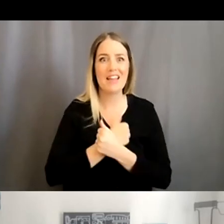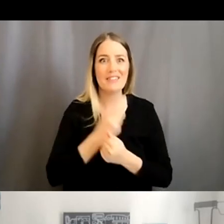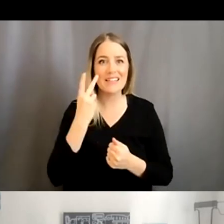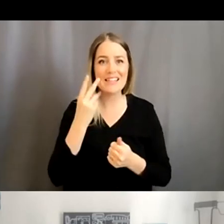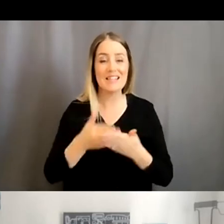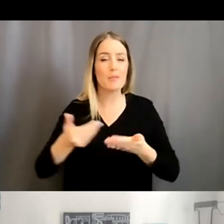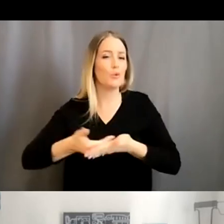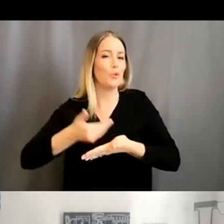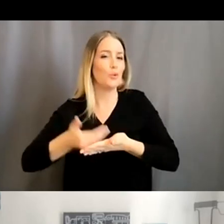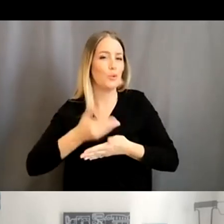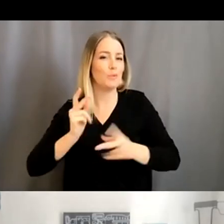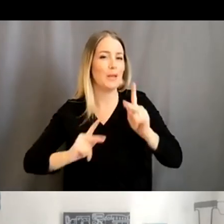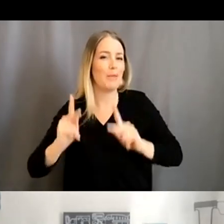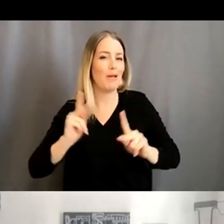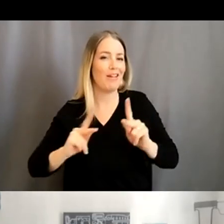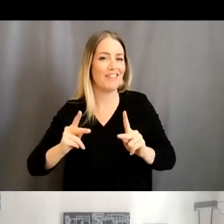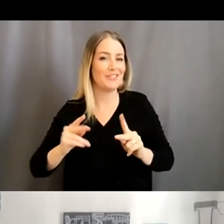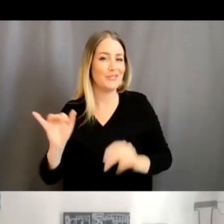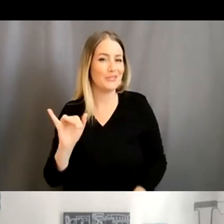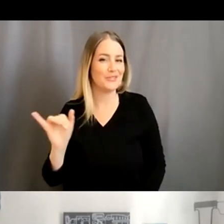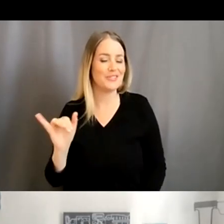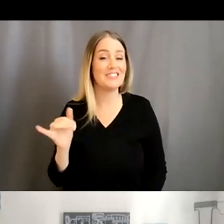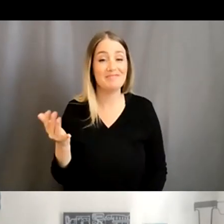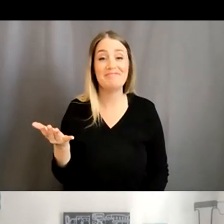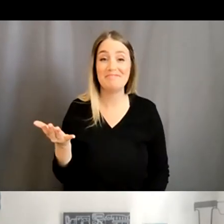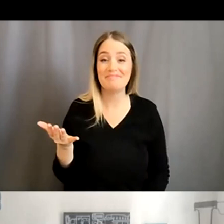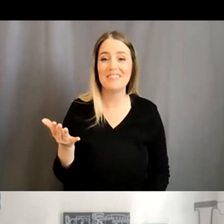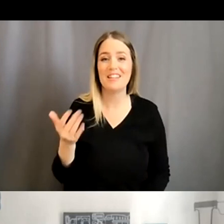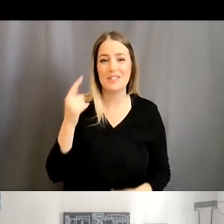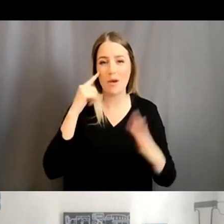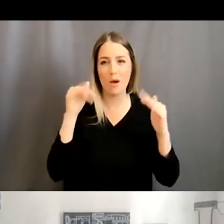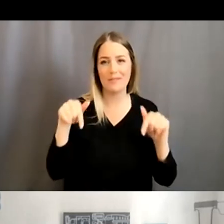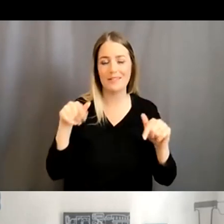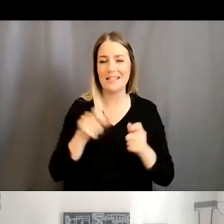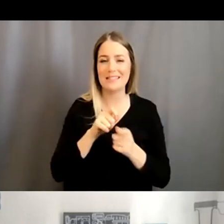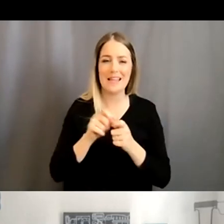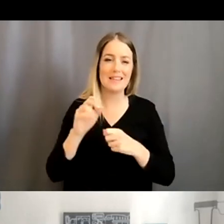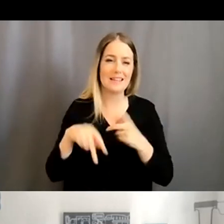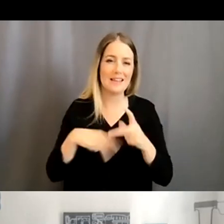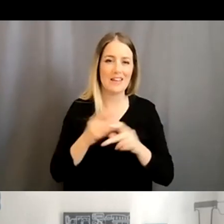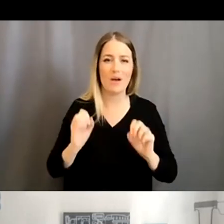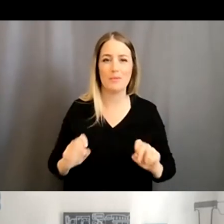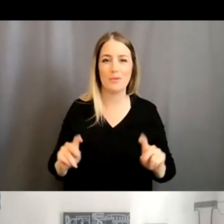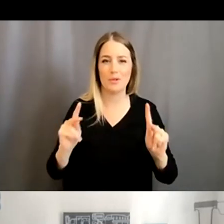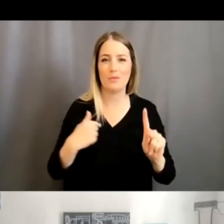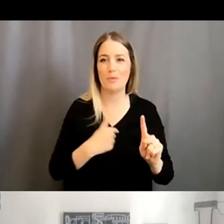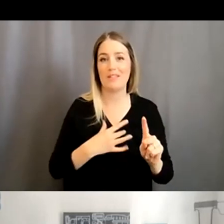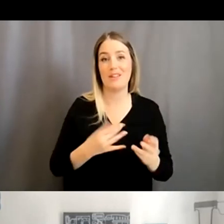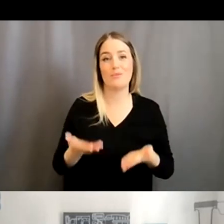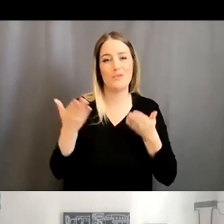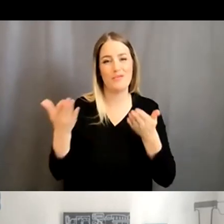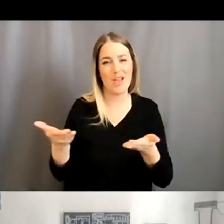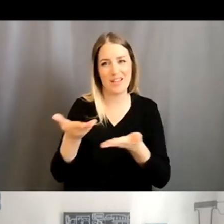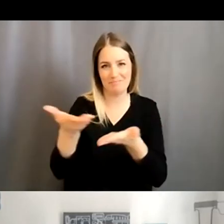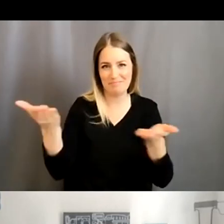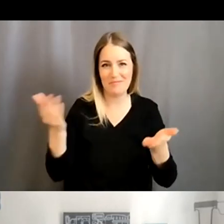in this group too. So hopefully this is exactly the kind of opportunity that we'd like to provide for